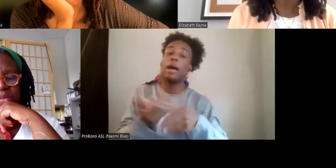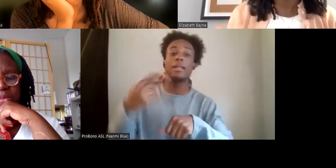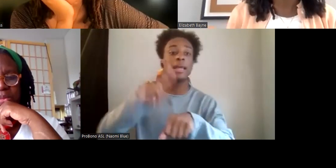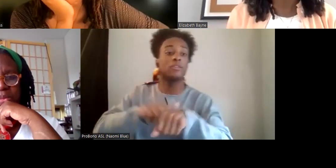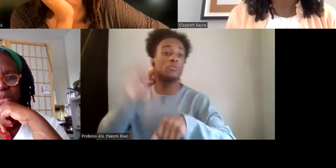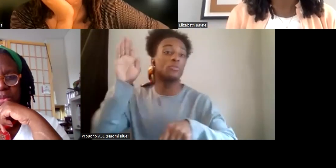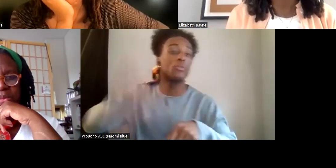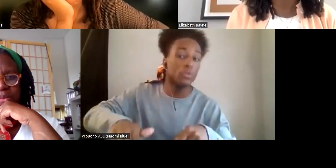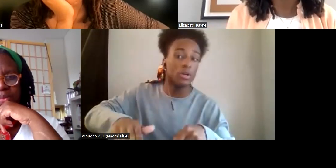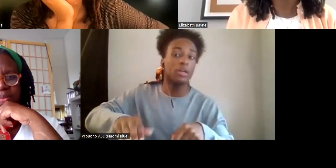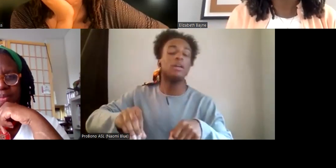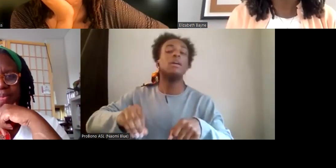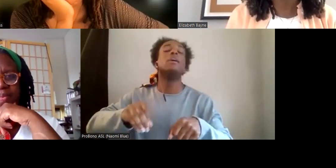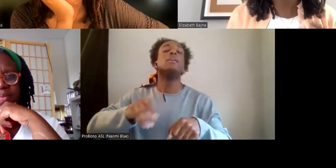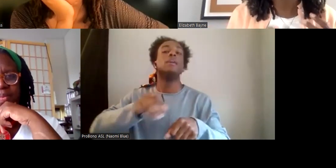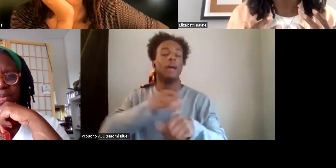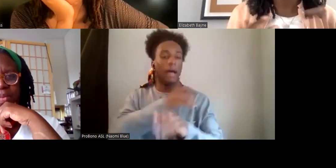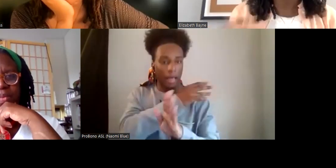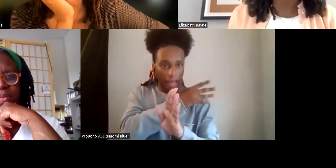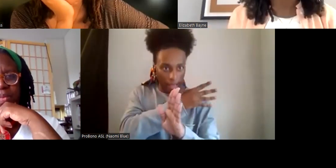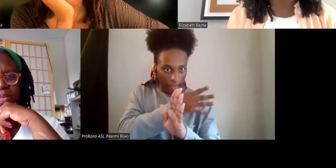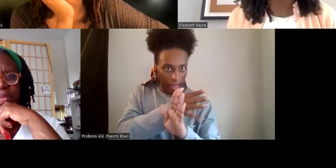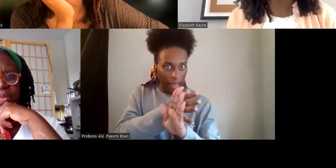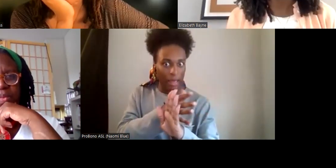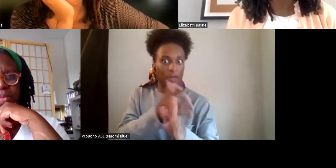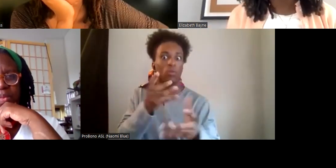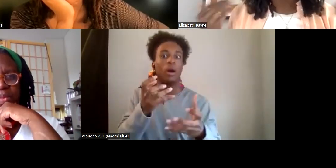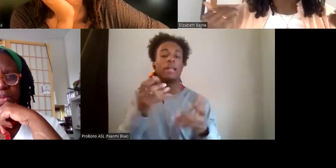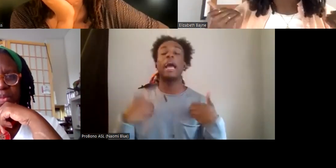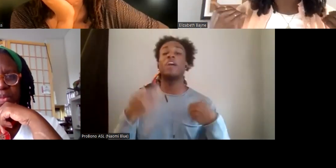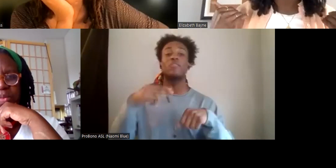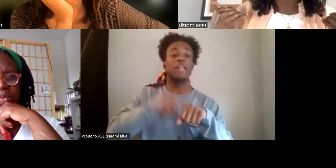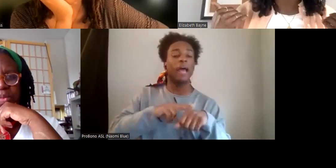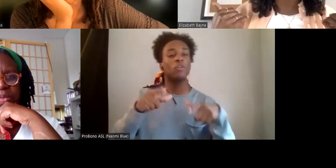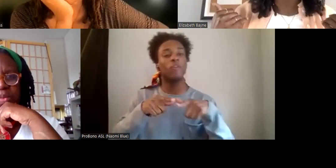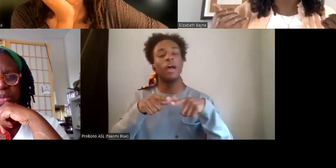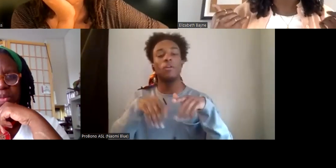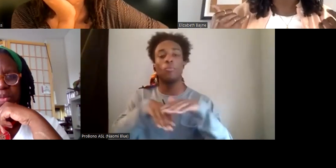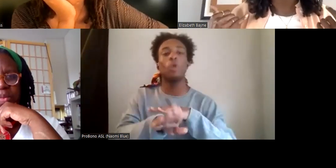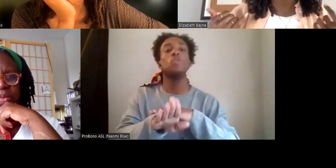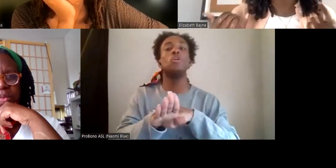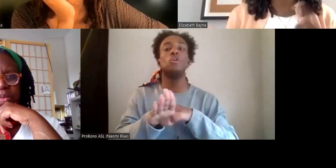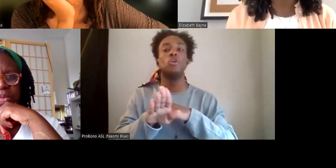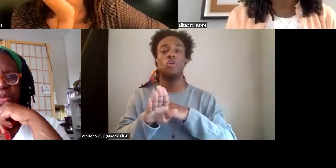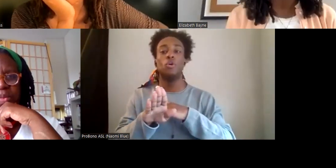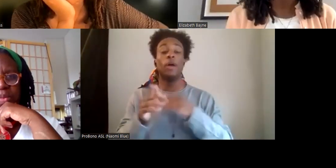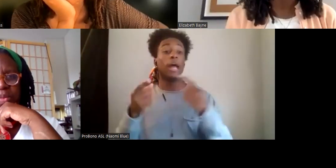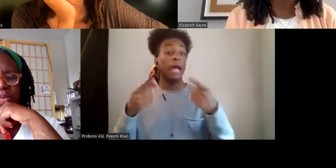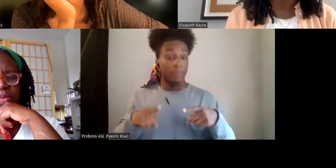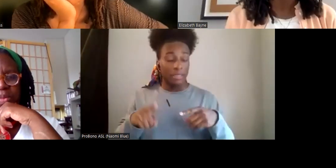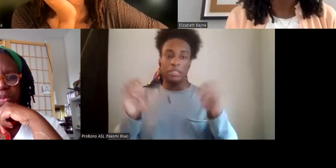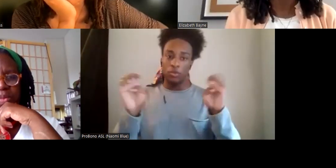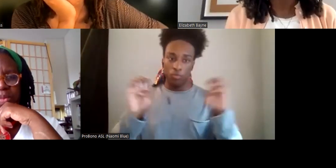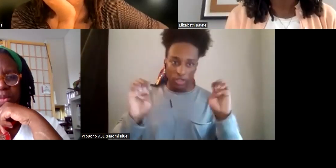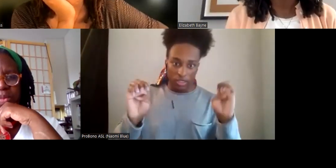And she even wanted to have, she talked about wanting to have a natural vaginal birth. But Tammy ends up having to have an emergency